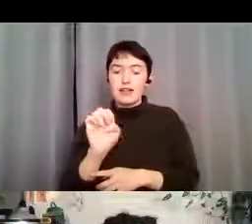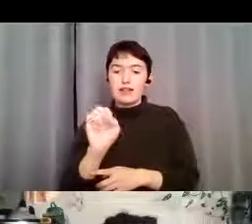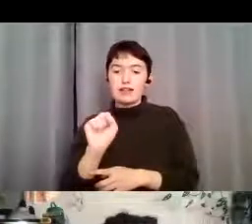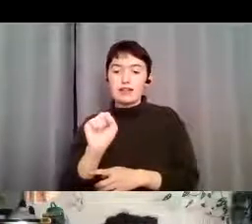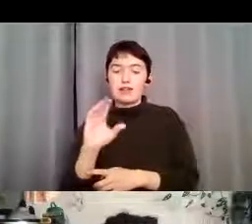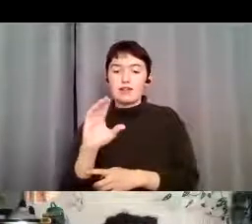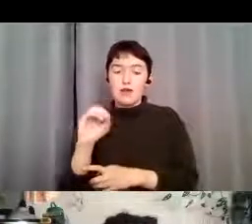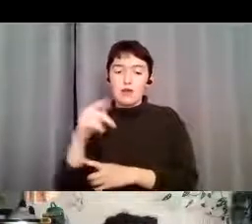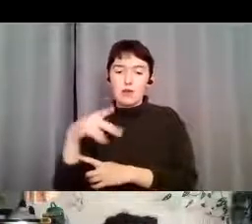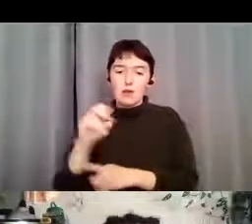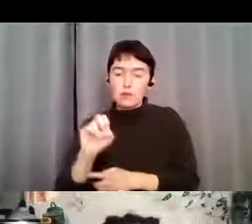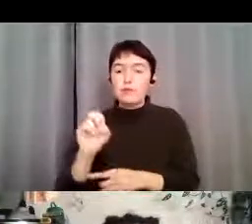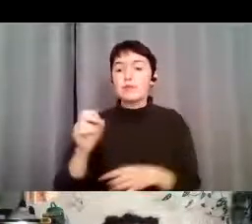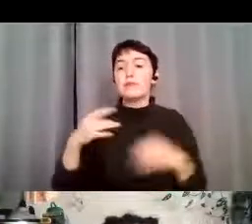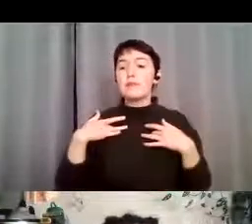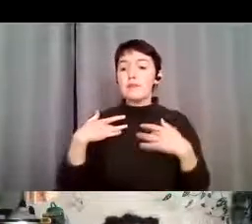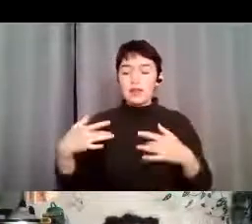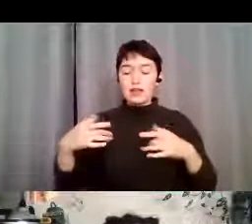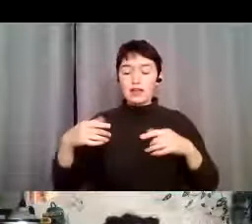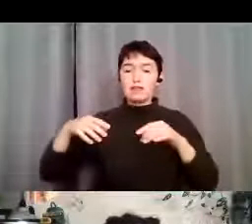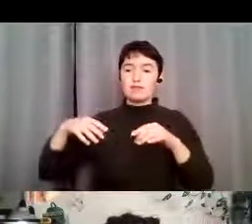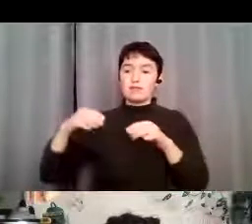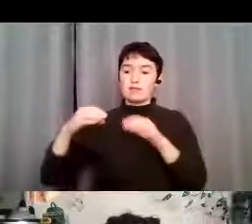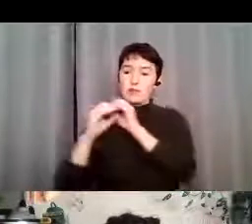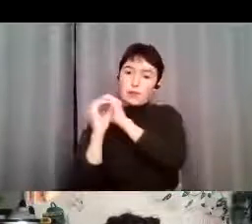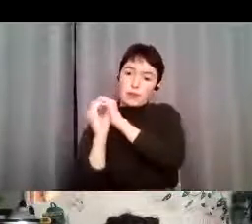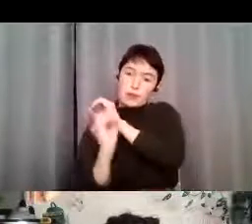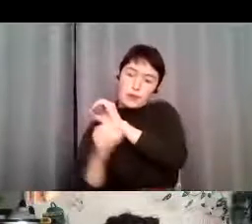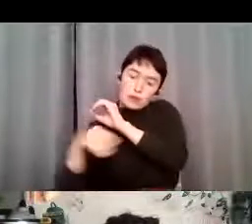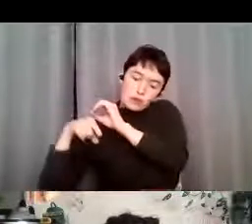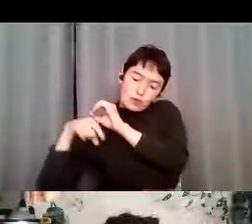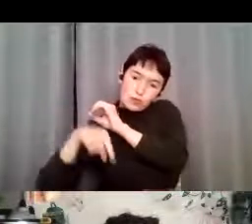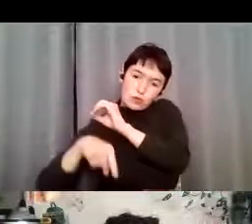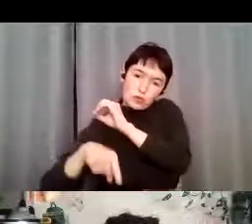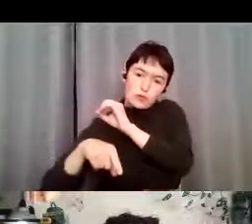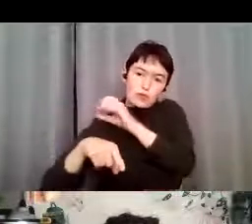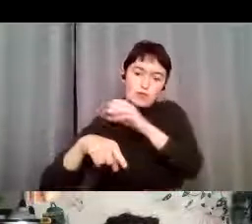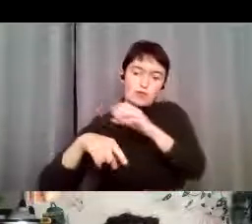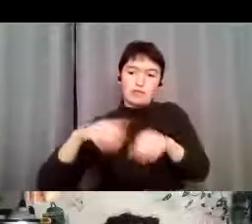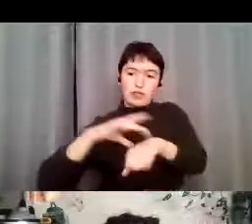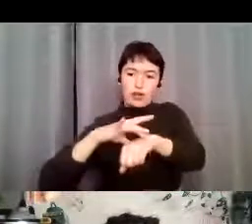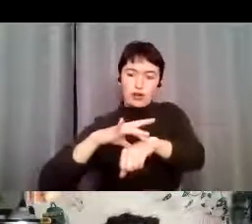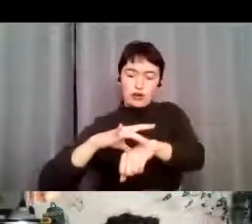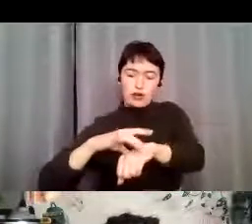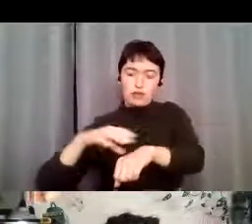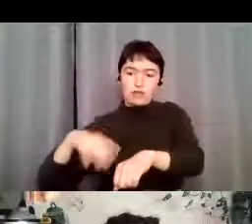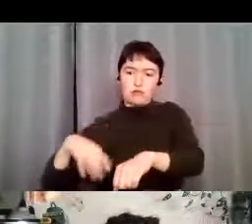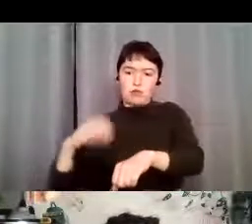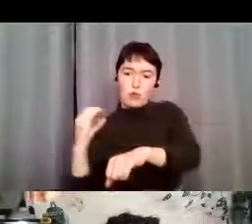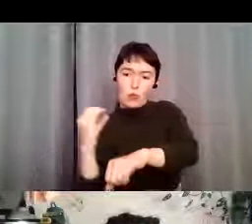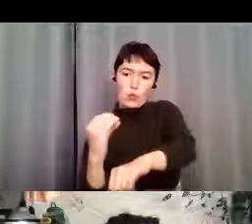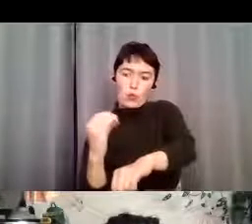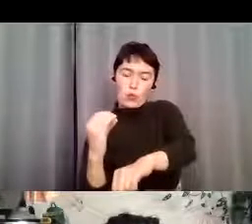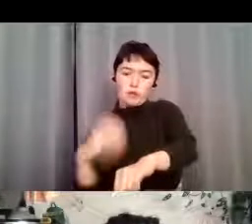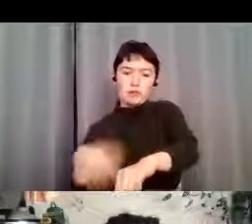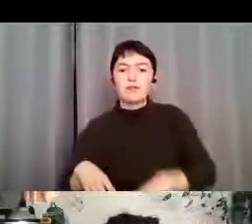the surface, so not always. So you can see some of those attachments there. Then here's the big solar panel, which